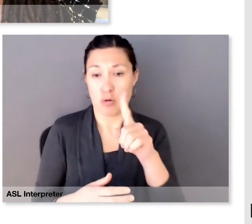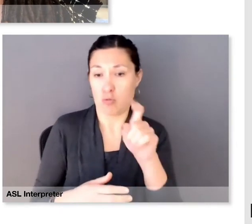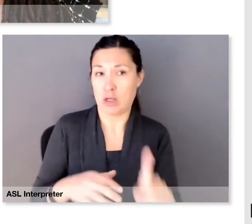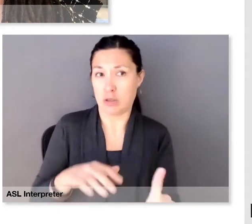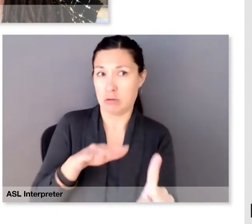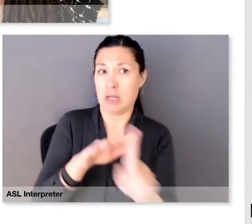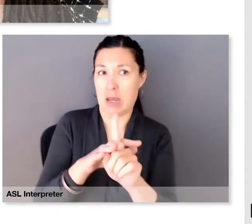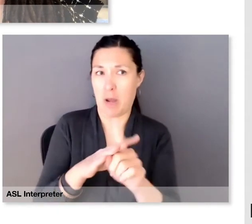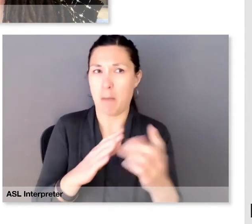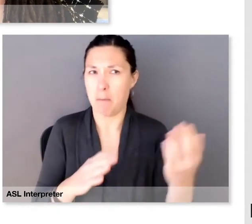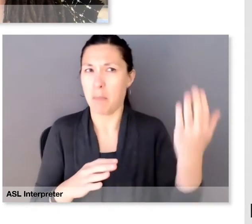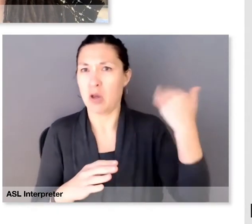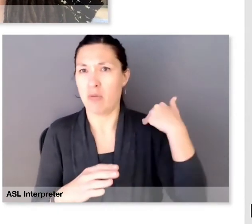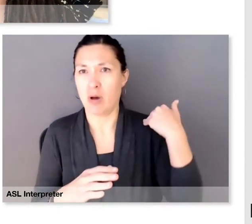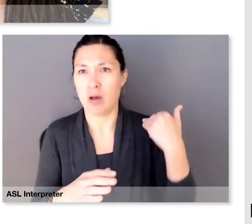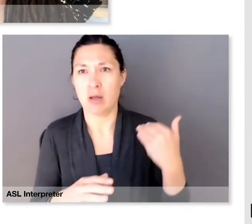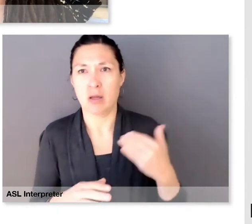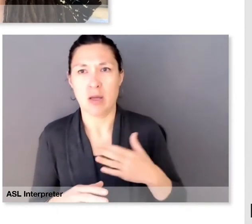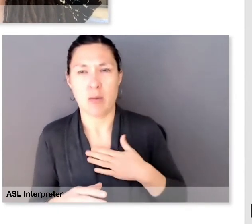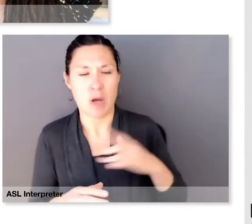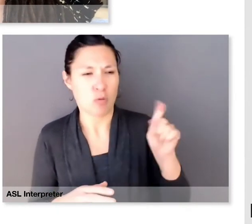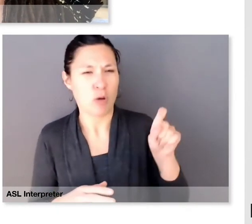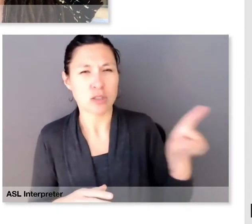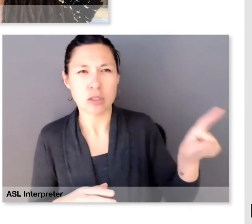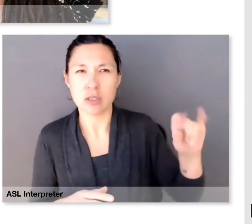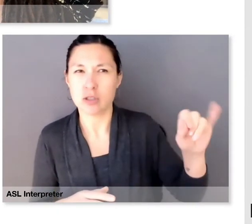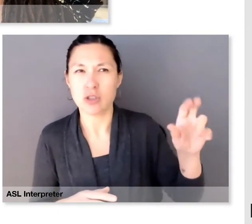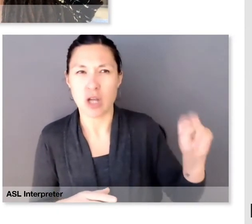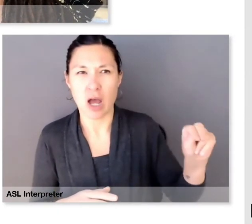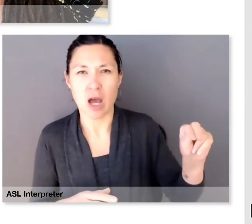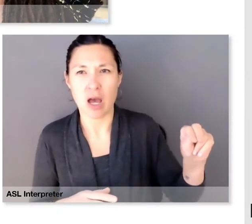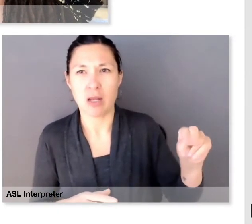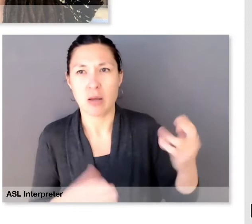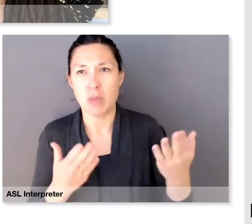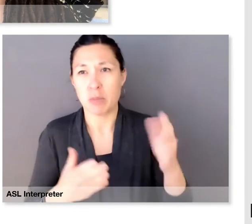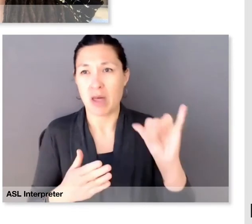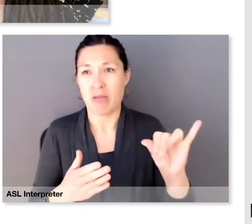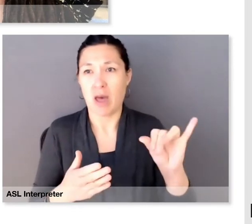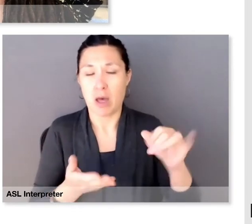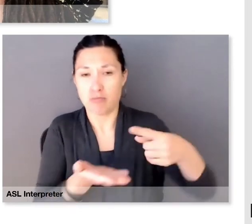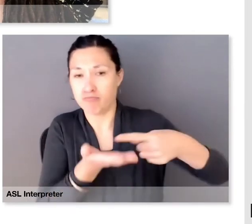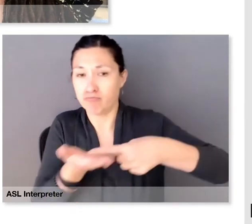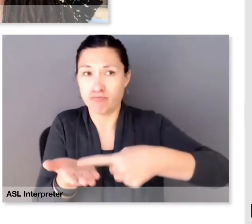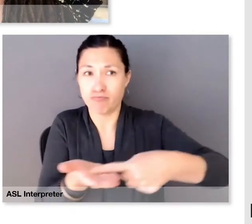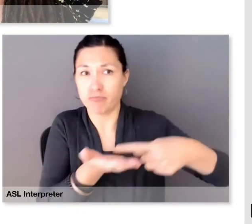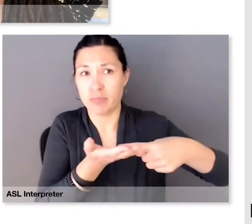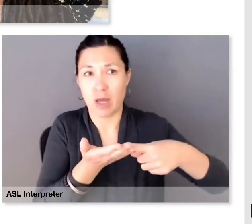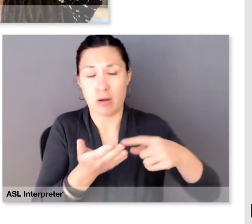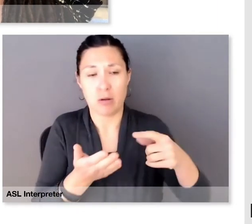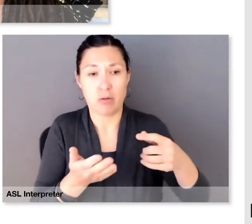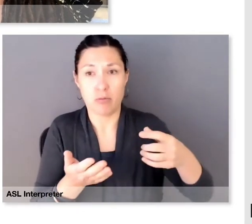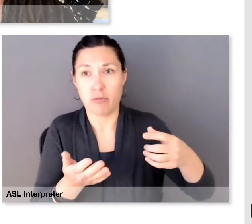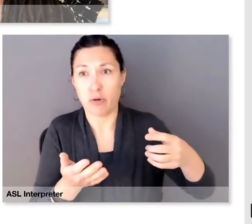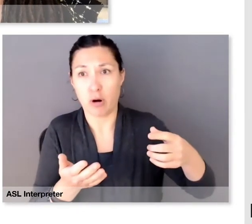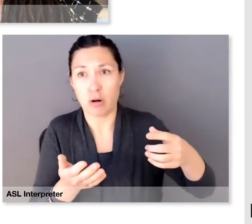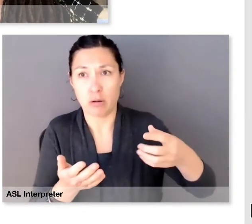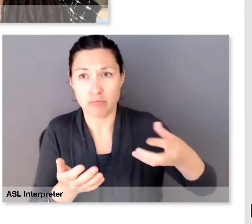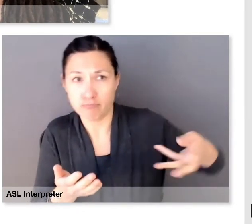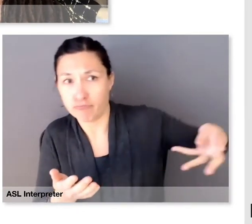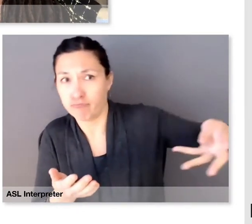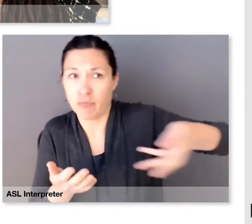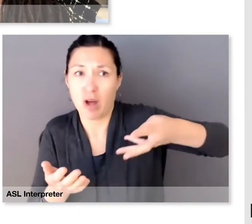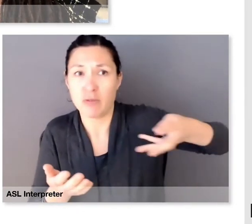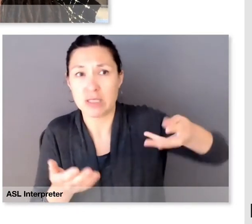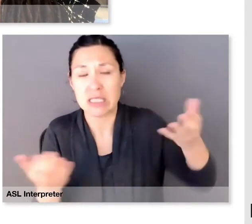earlier in my question with John, and he mentioned maybe that would be a great thing to talk about as a panel. And what the observation